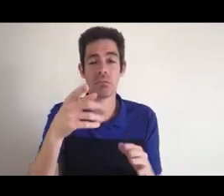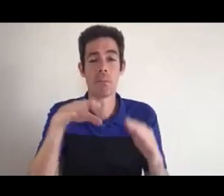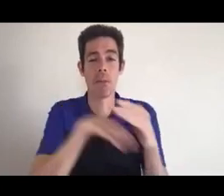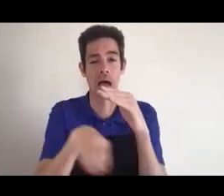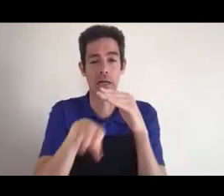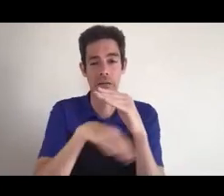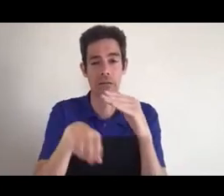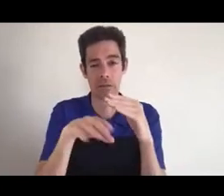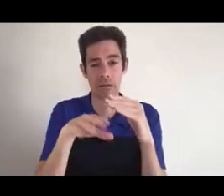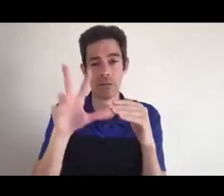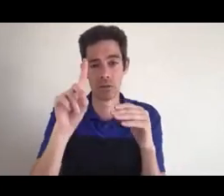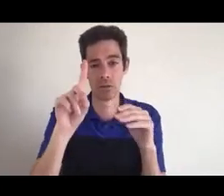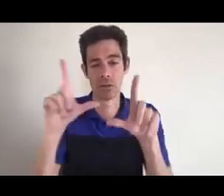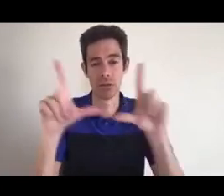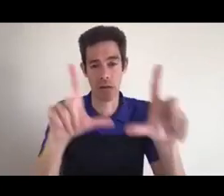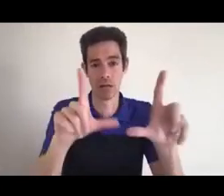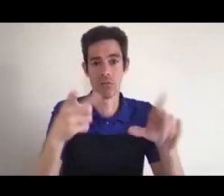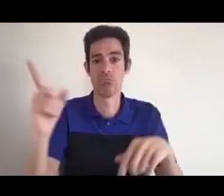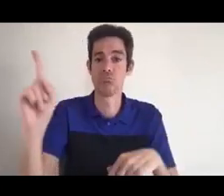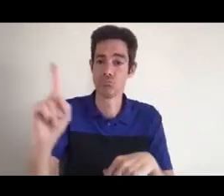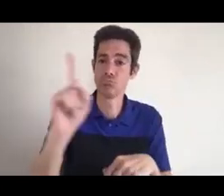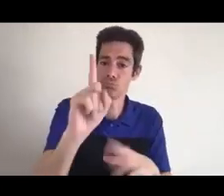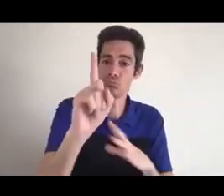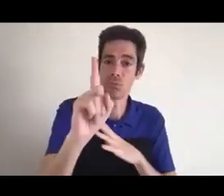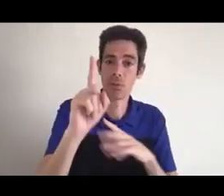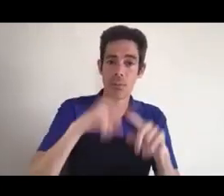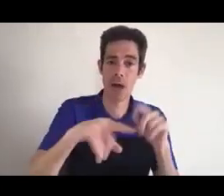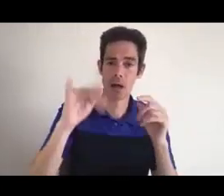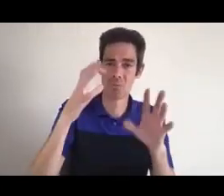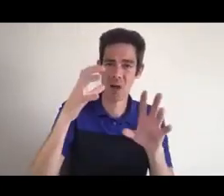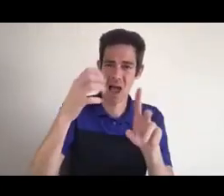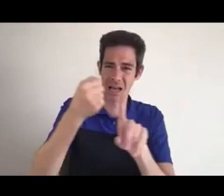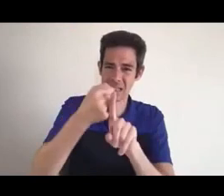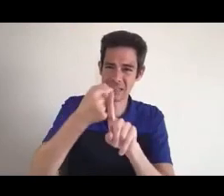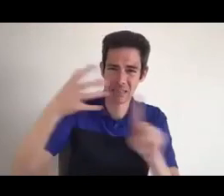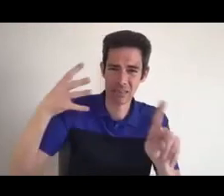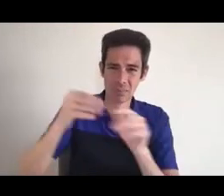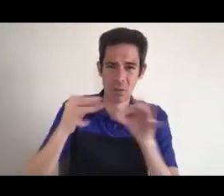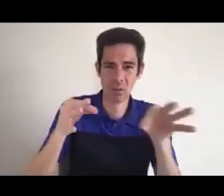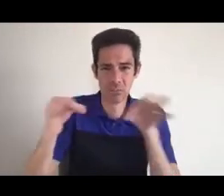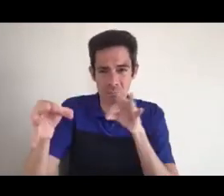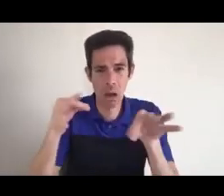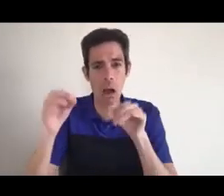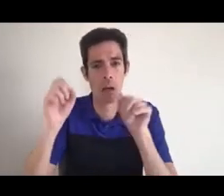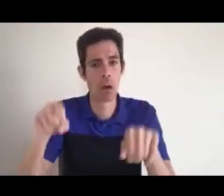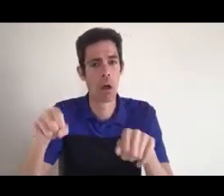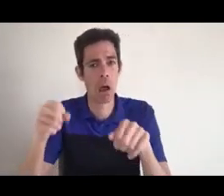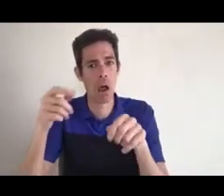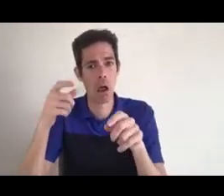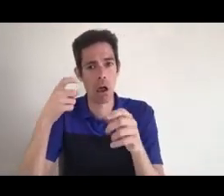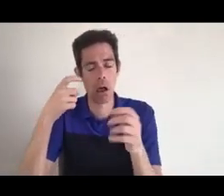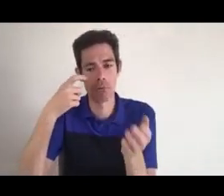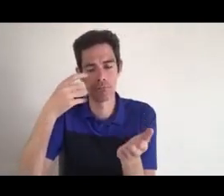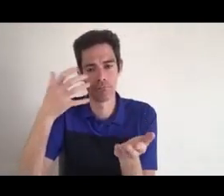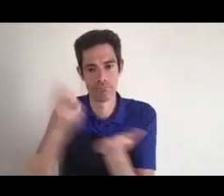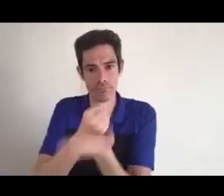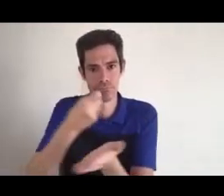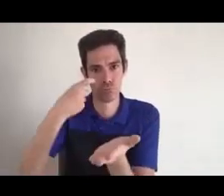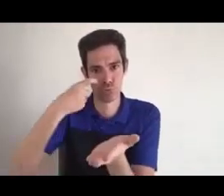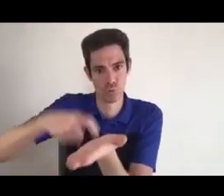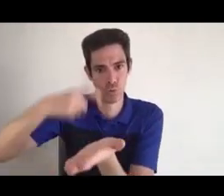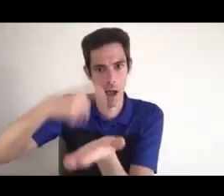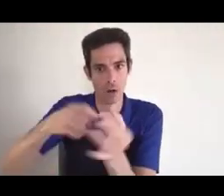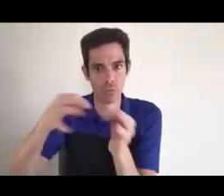I think if you're talking about a basic 3D sign, but if you want to expand and explain a little